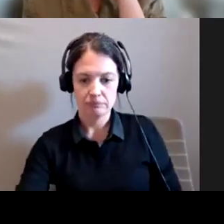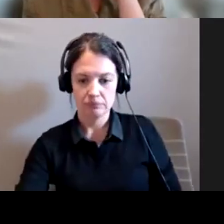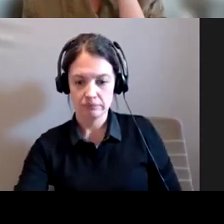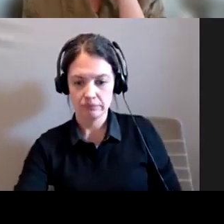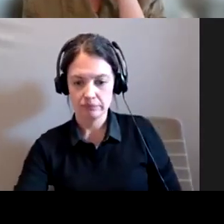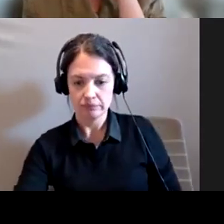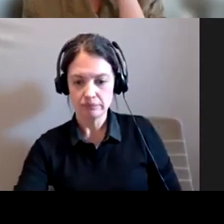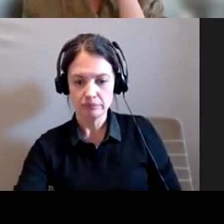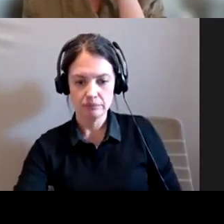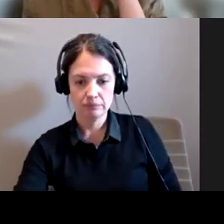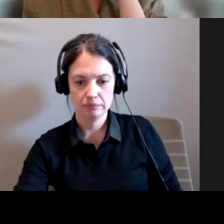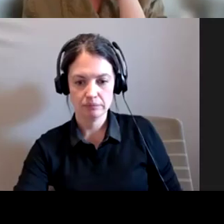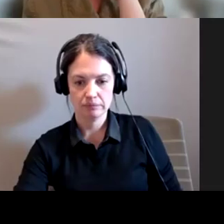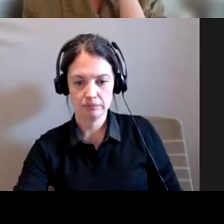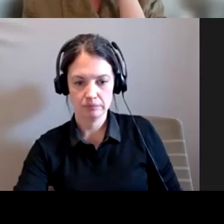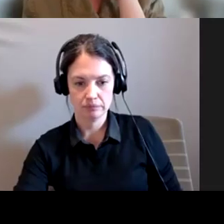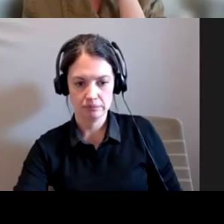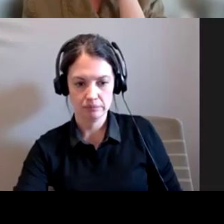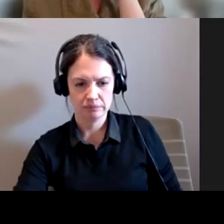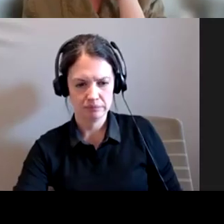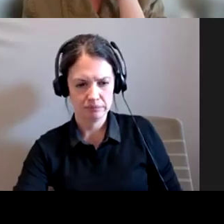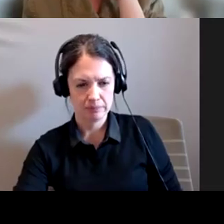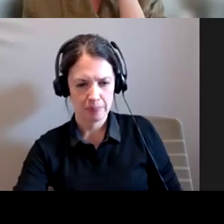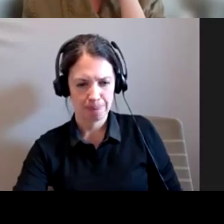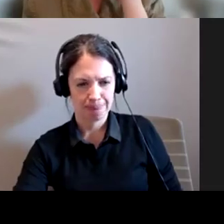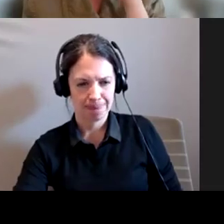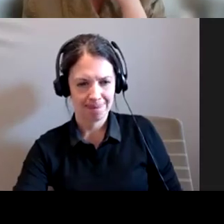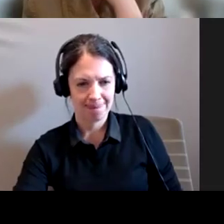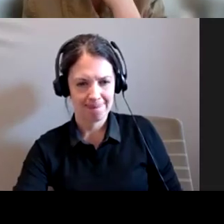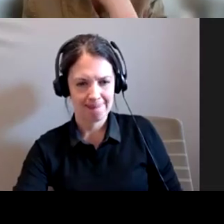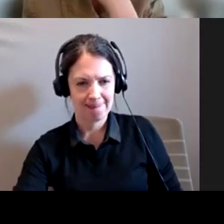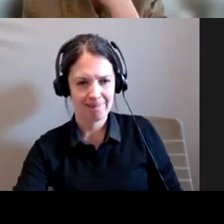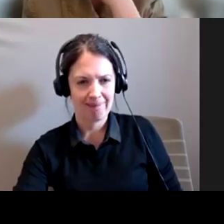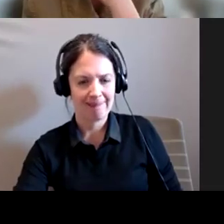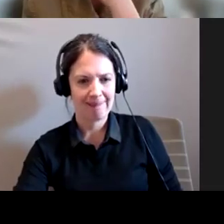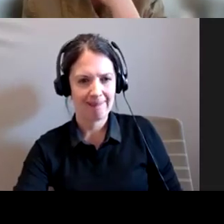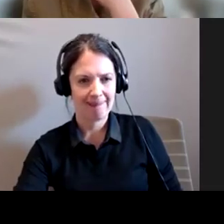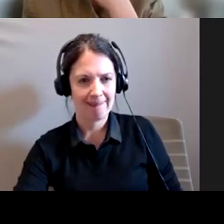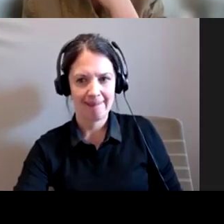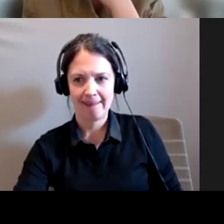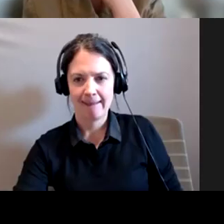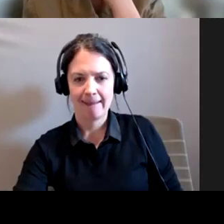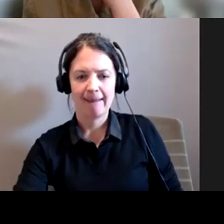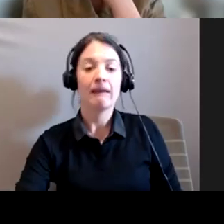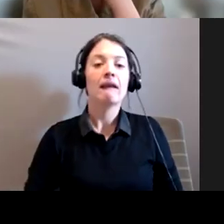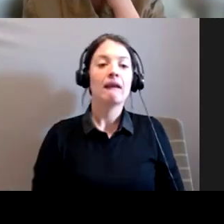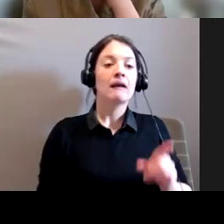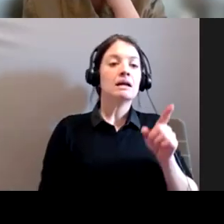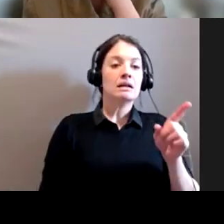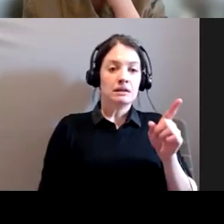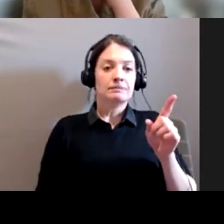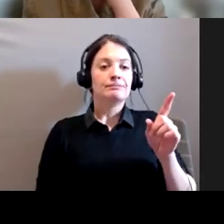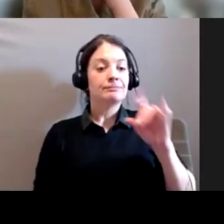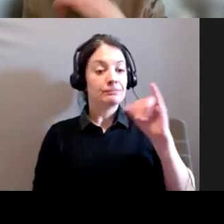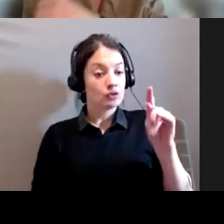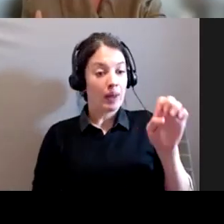So Benedict, I'm sure Heather can speak to this as well, but when we look at Bill C-16 that is looking at the gender-based